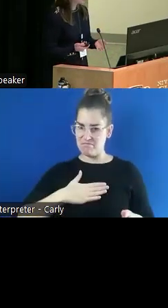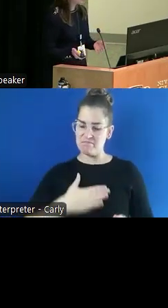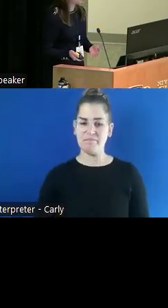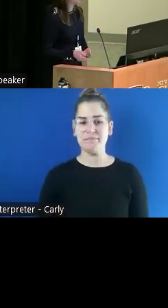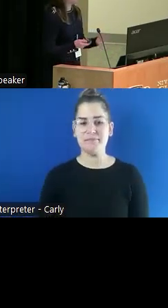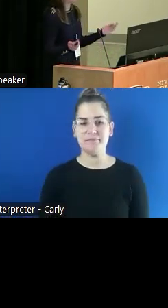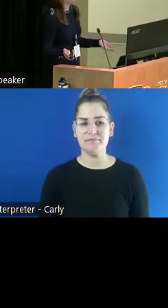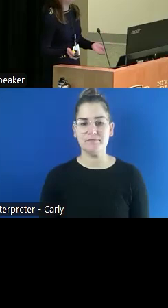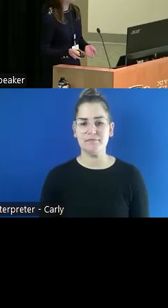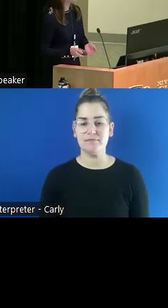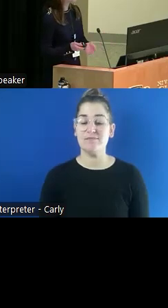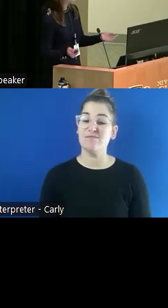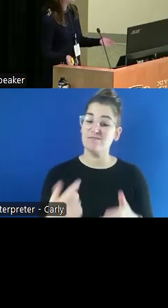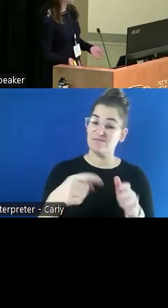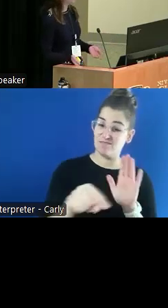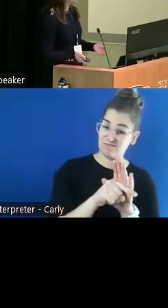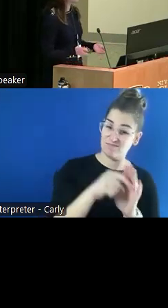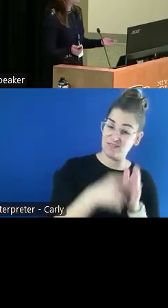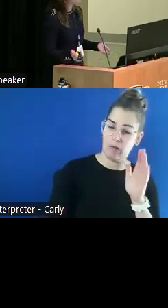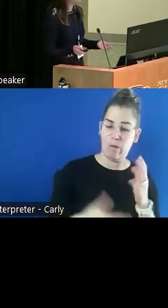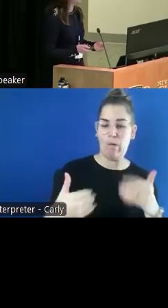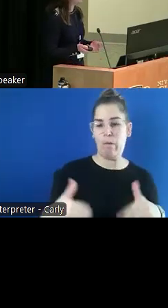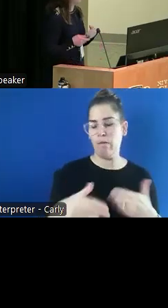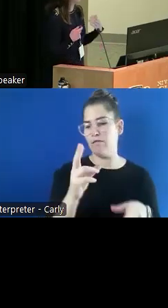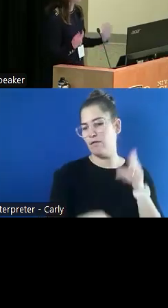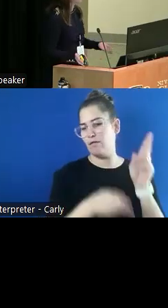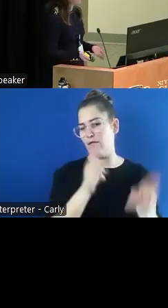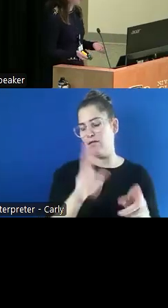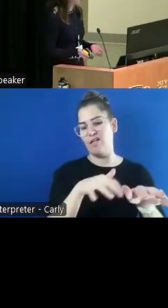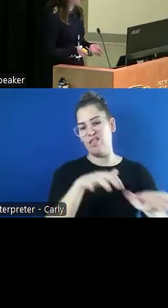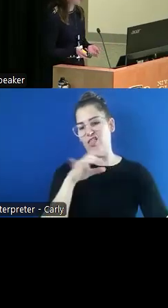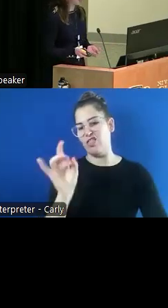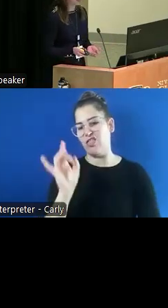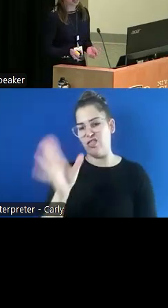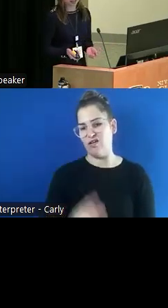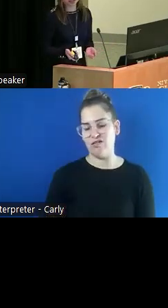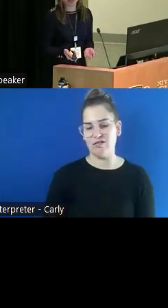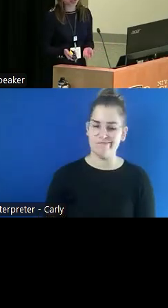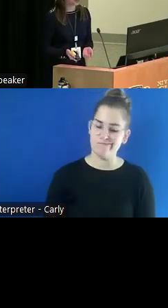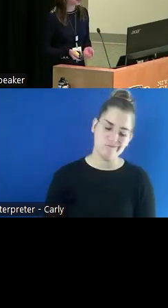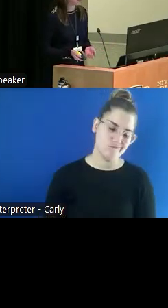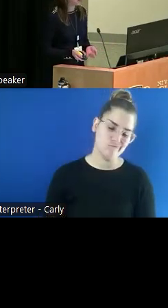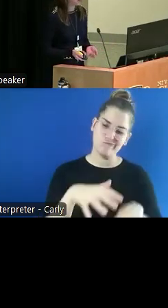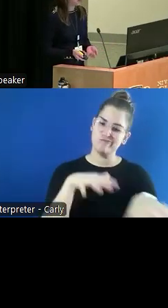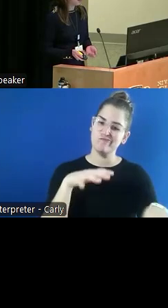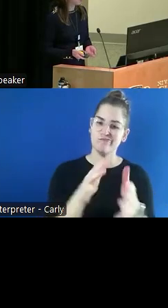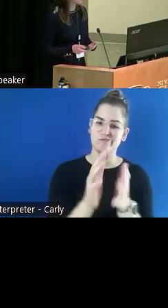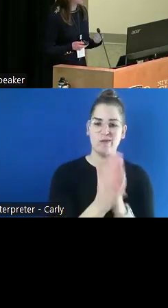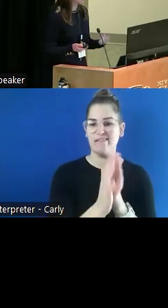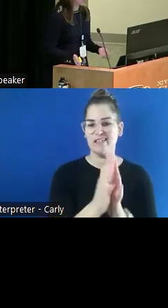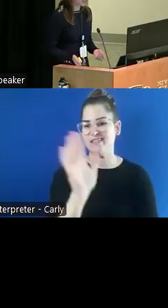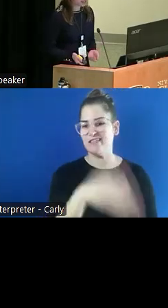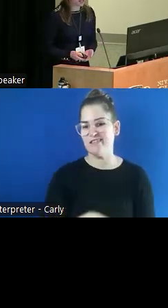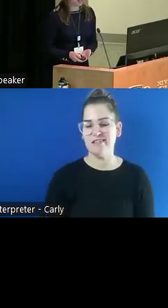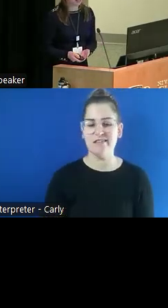other cost is, wow, rush hour traffic. Do I really want to drive in rush hour traffic to go to the grocery store? There are